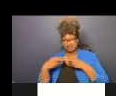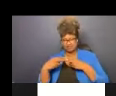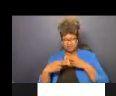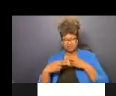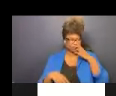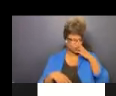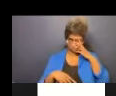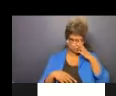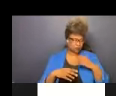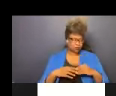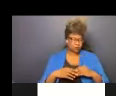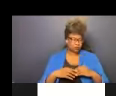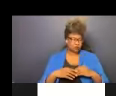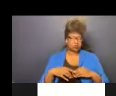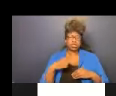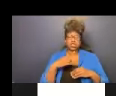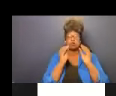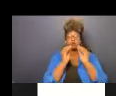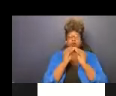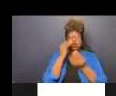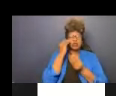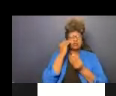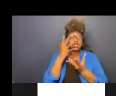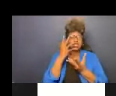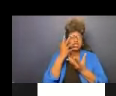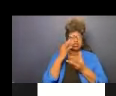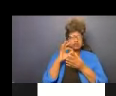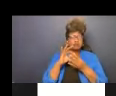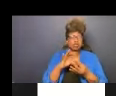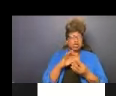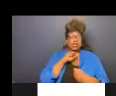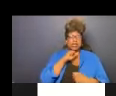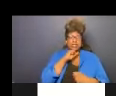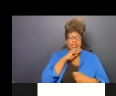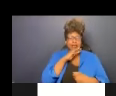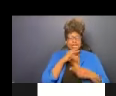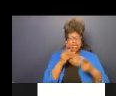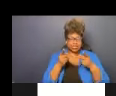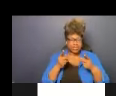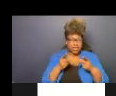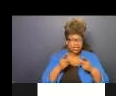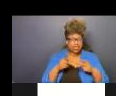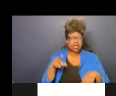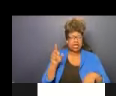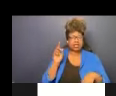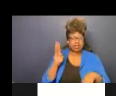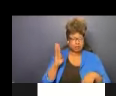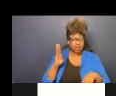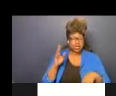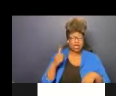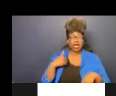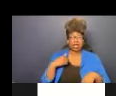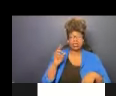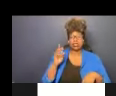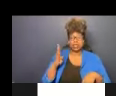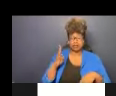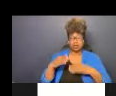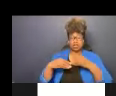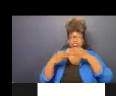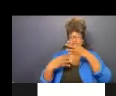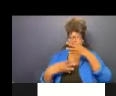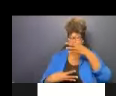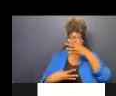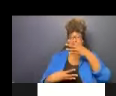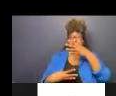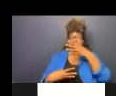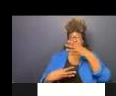this would be more information on contaminated sites databases. There is a known contaminated site database that has, these